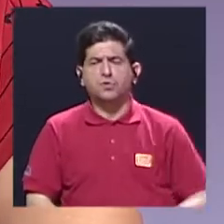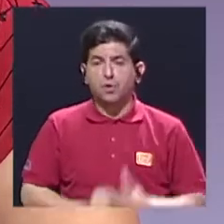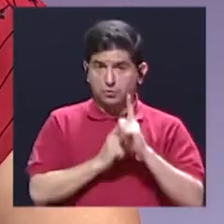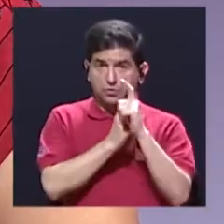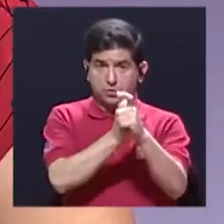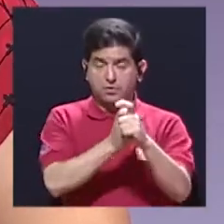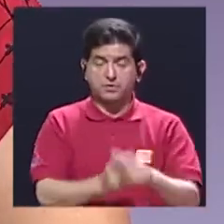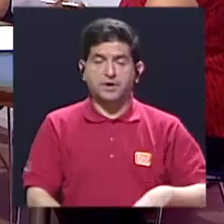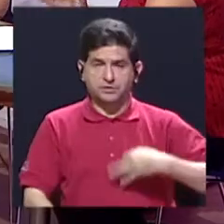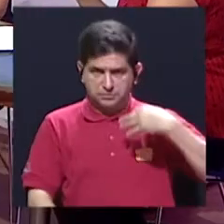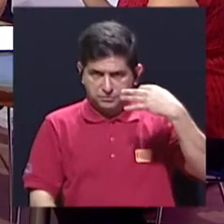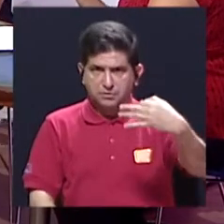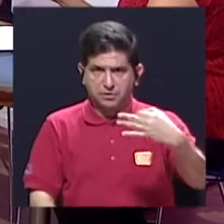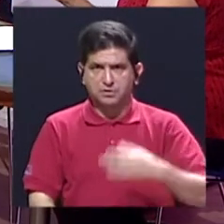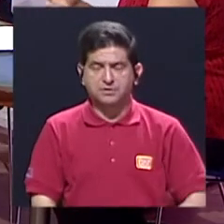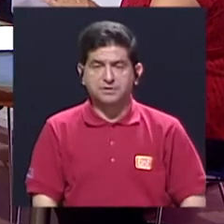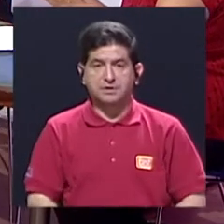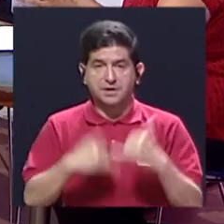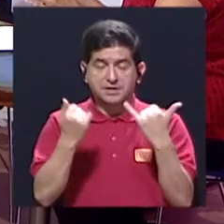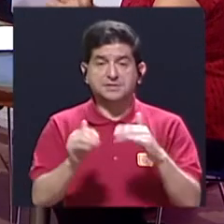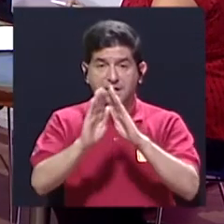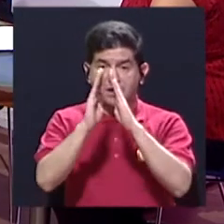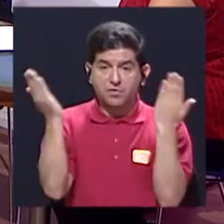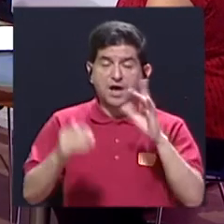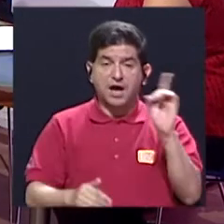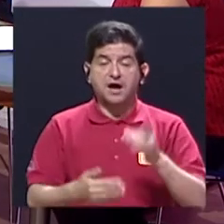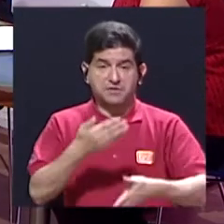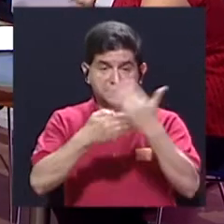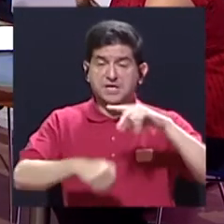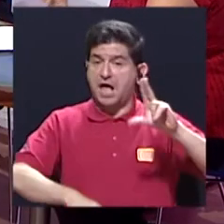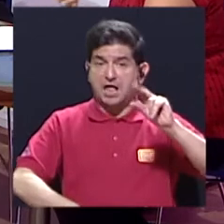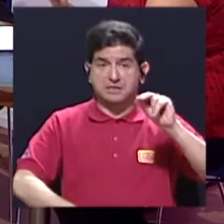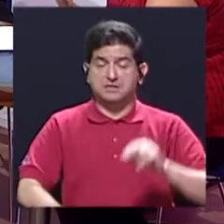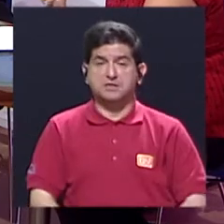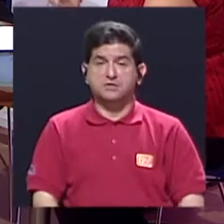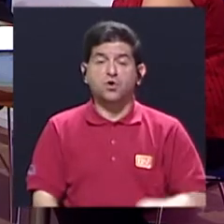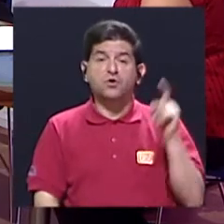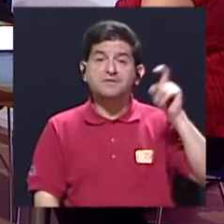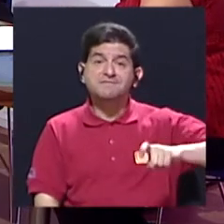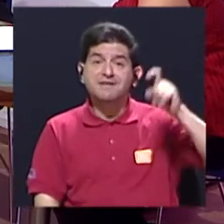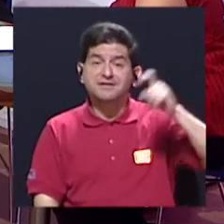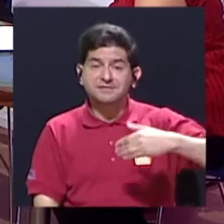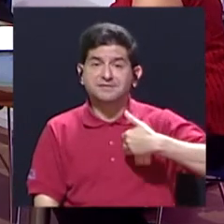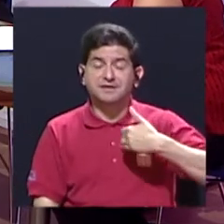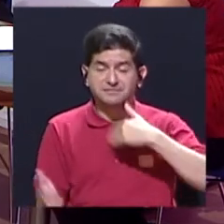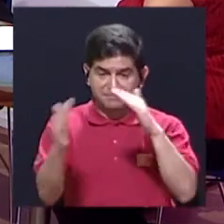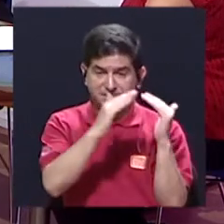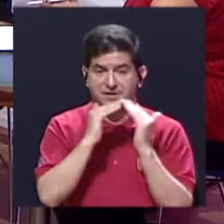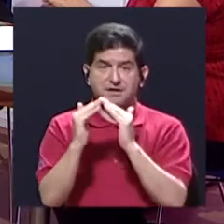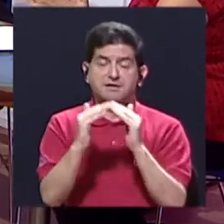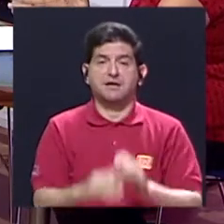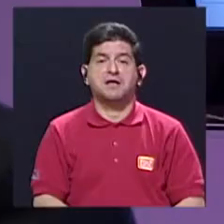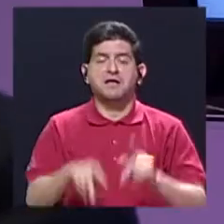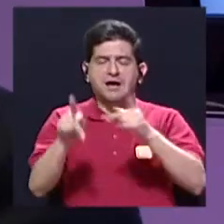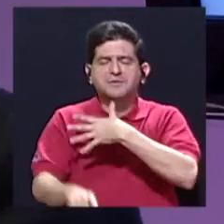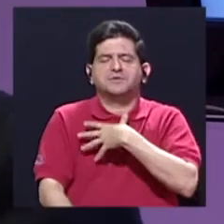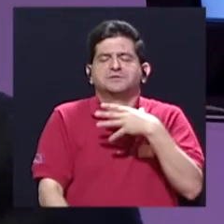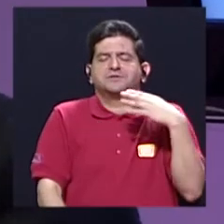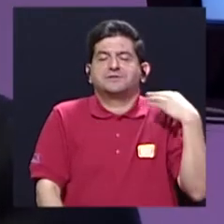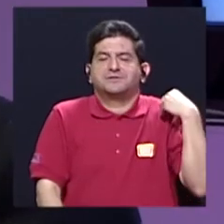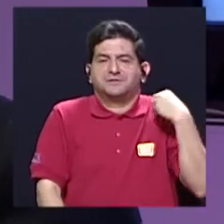day-to-day. In fact, now they are on the weekends, before they weren't on the weekends, because it was a need for the community and to those who like